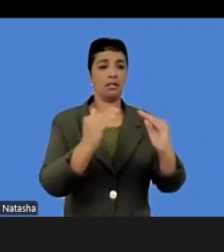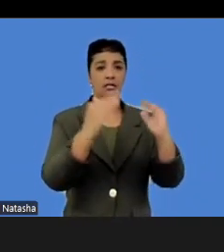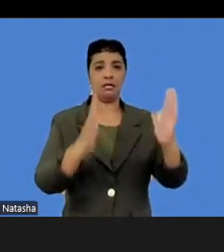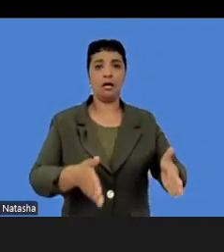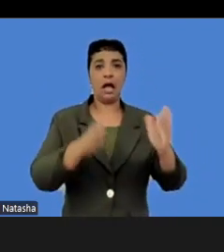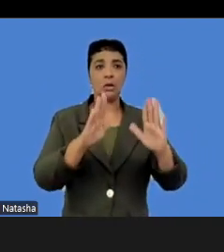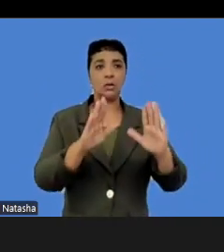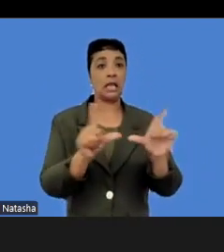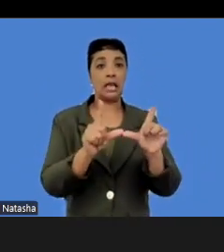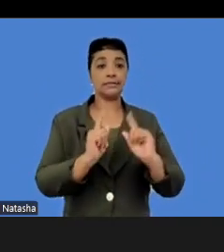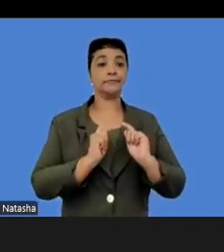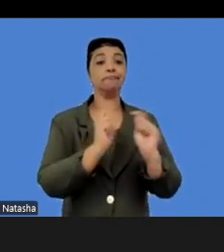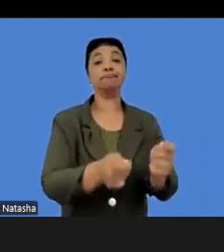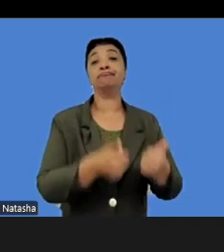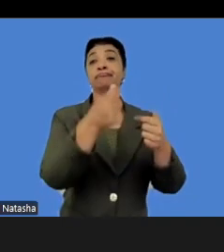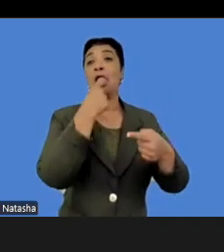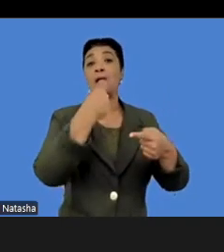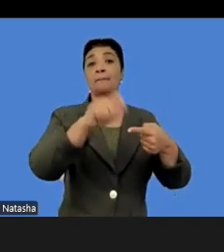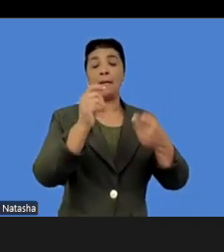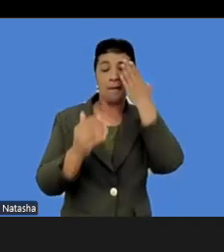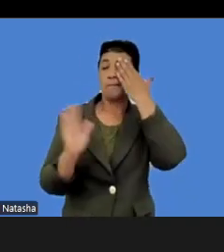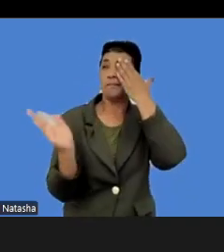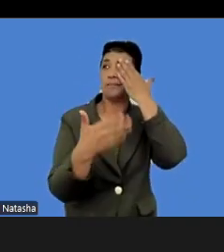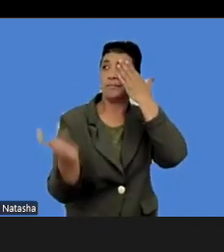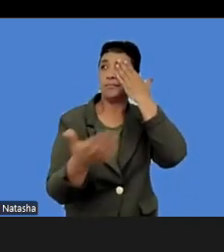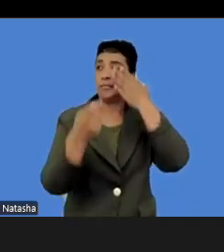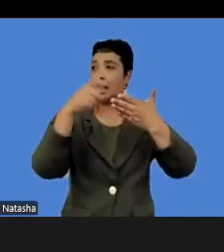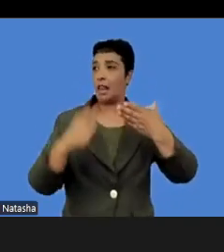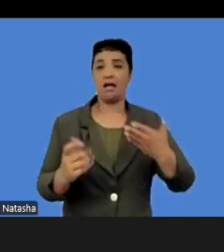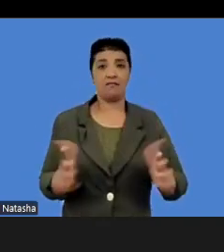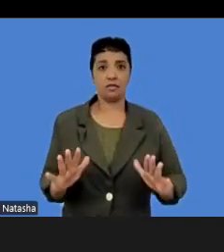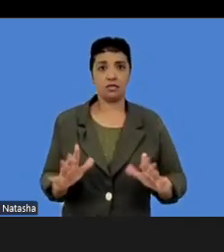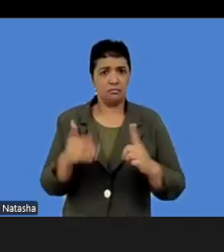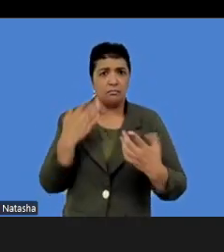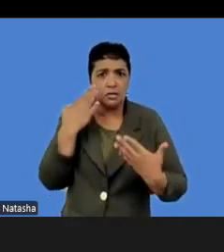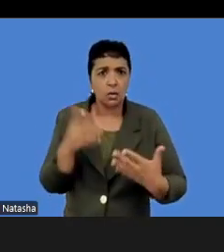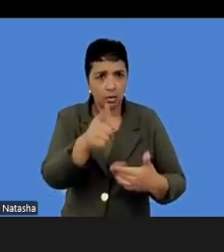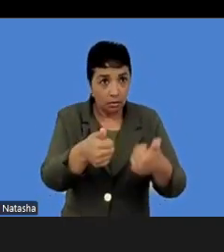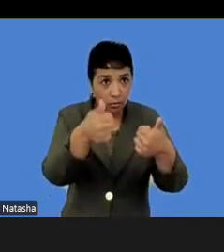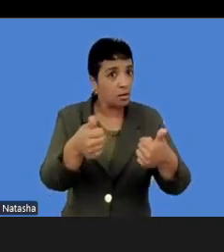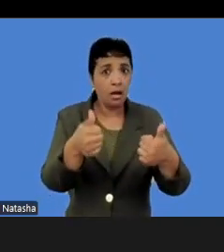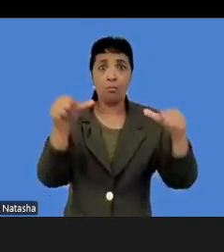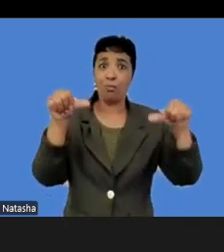meet the norms and standards or the audit list for that matter.